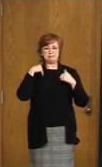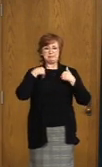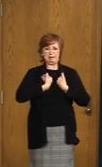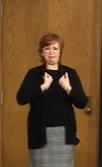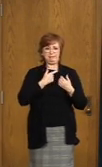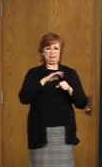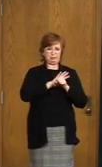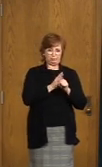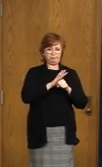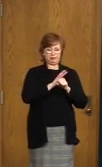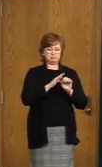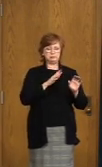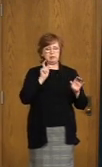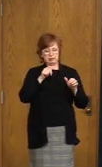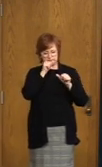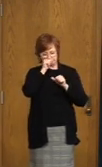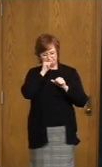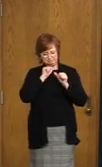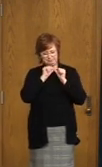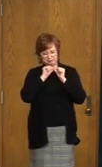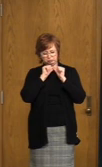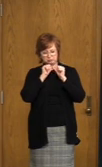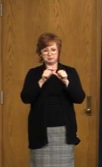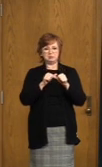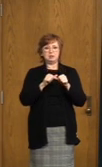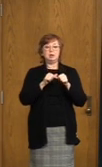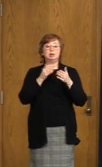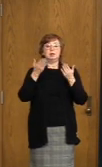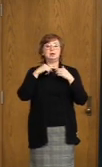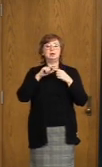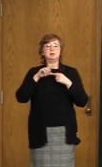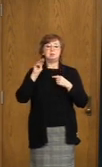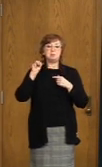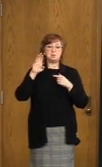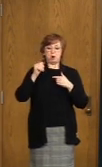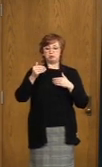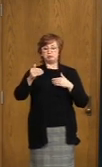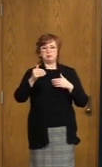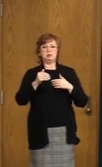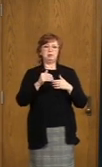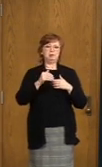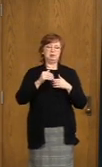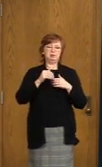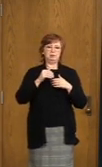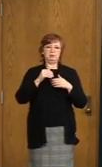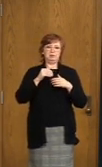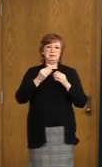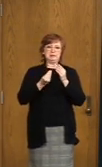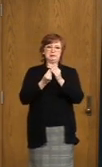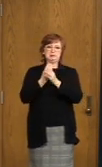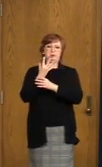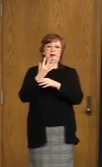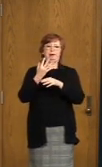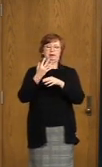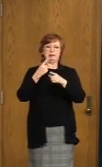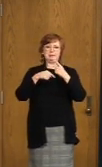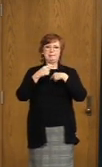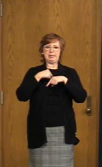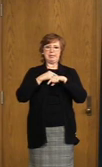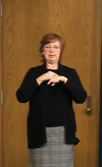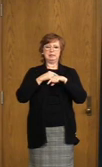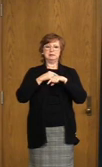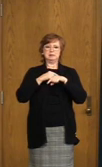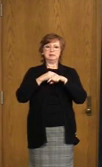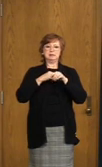course. March, days are longer. April, spring is here. We really have to hold the course for